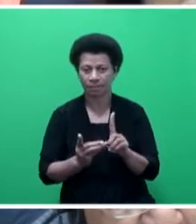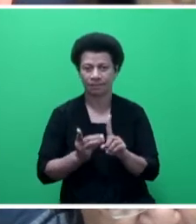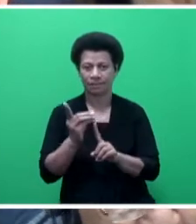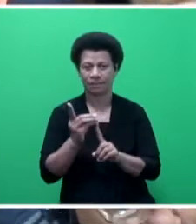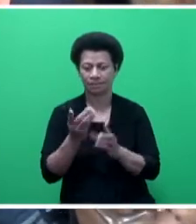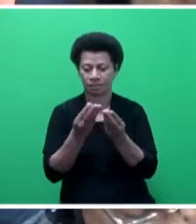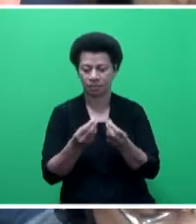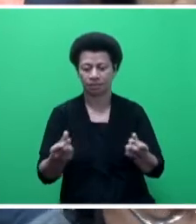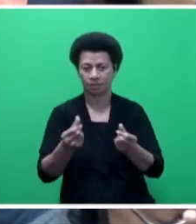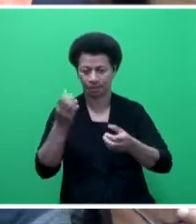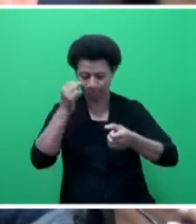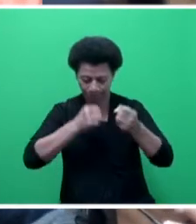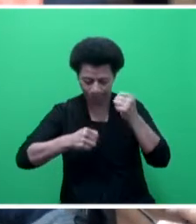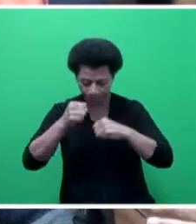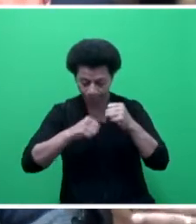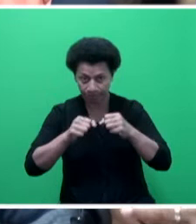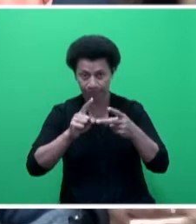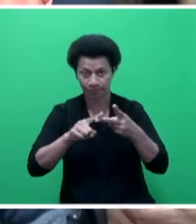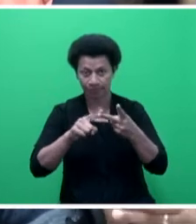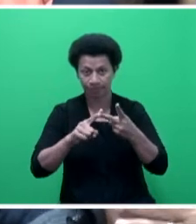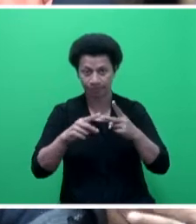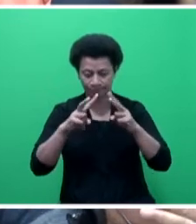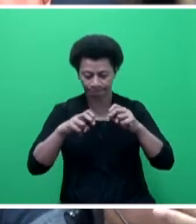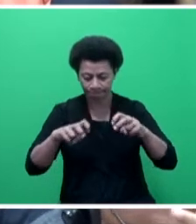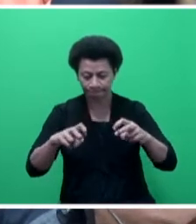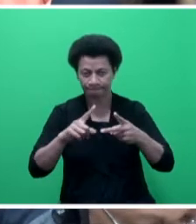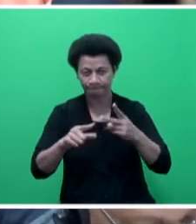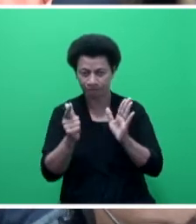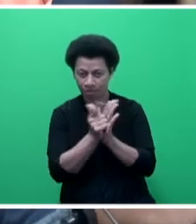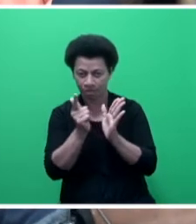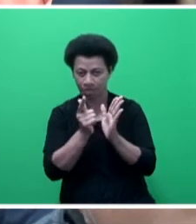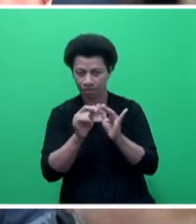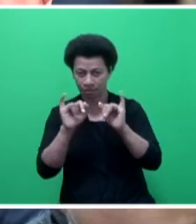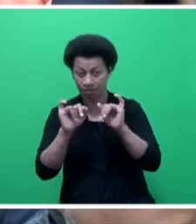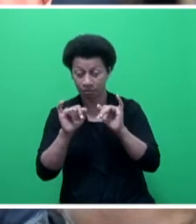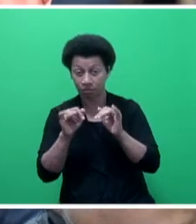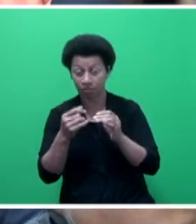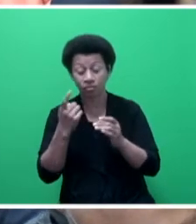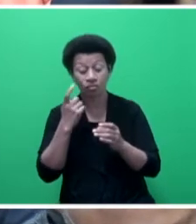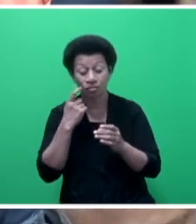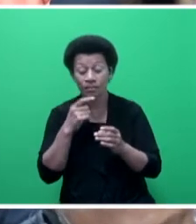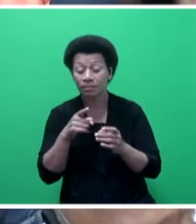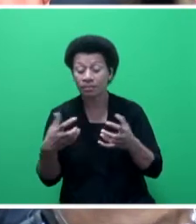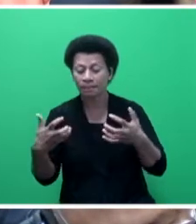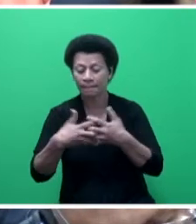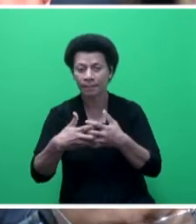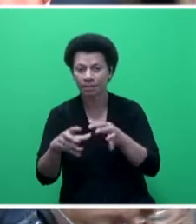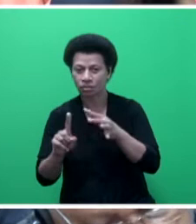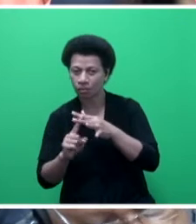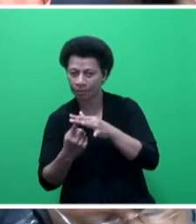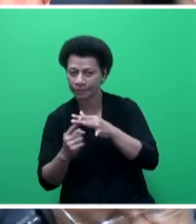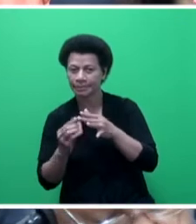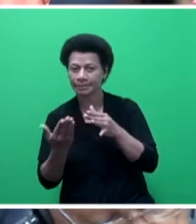in the science, the research, the innovation, the legal issues and inquiry that will help define solutions that suit our context and indeed our needs,